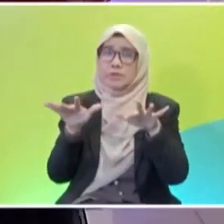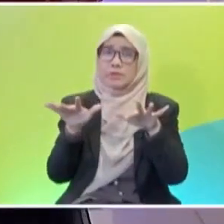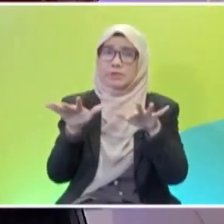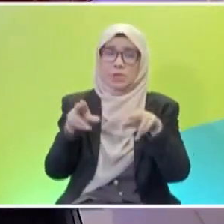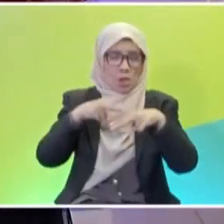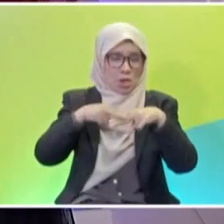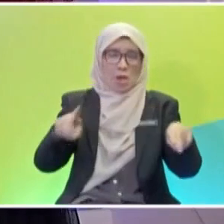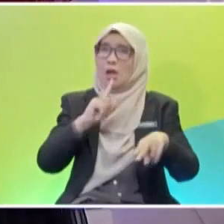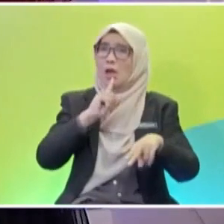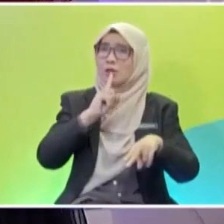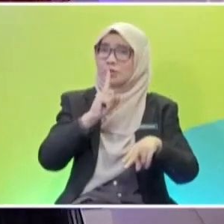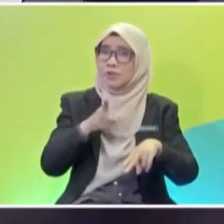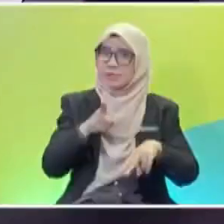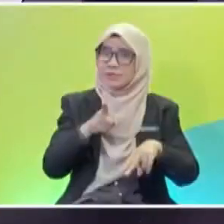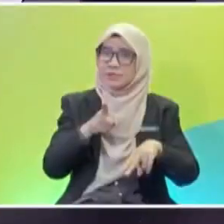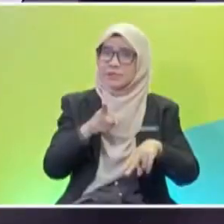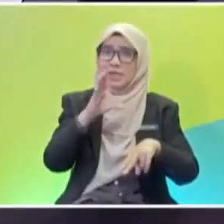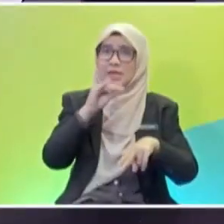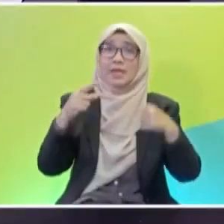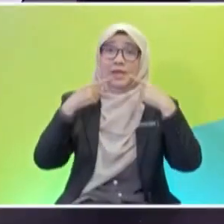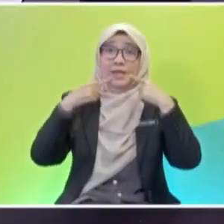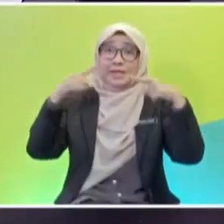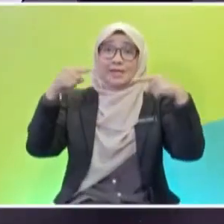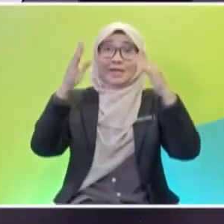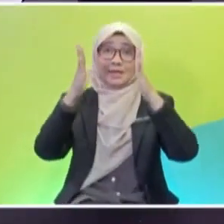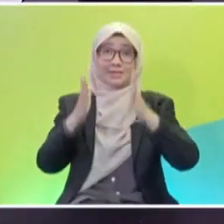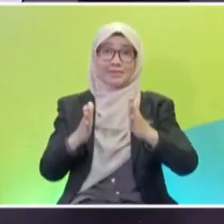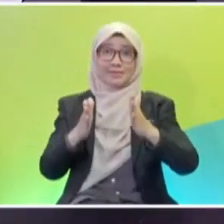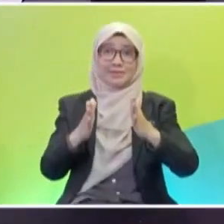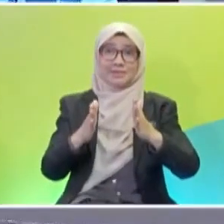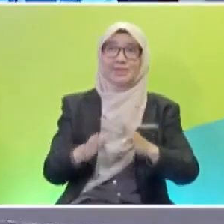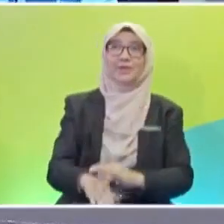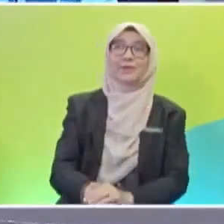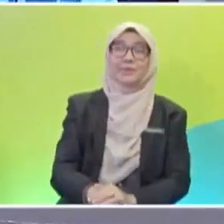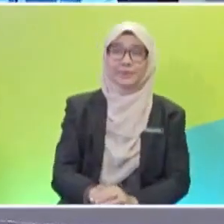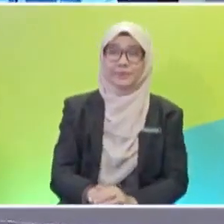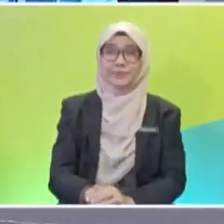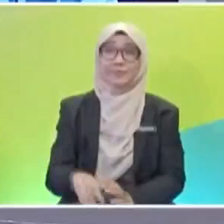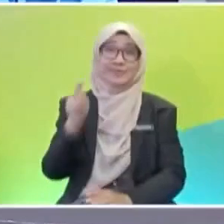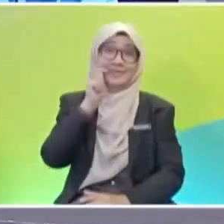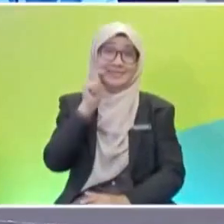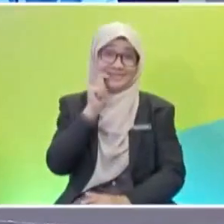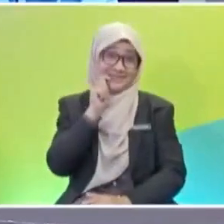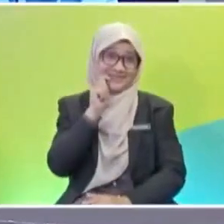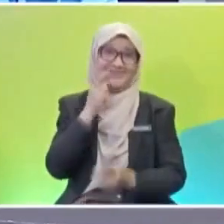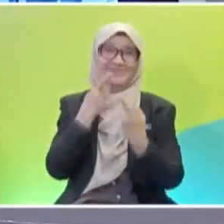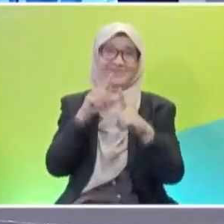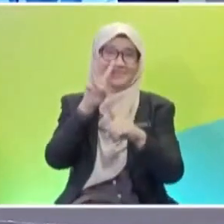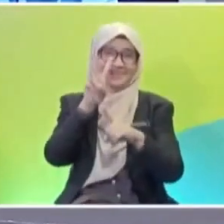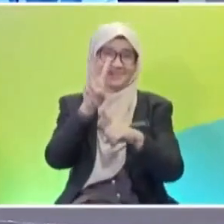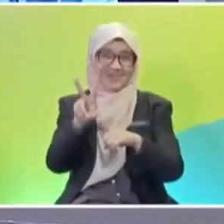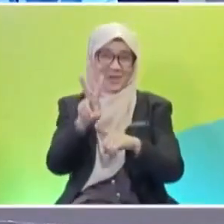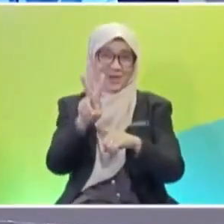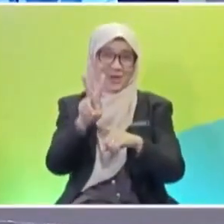text later. Okay, great. Okay. Now, Teacher Ima, now that Tivia answered two questions, and then Vinosha and also